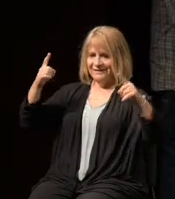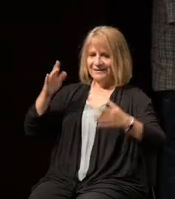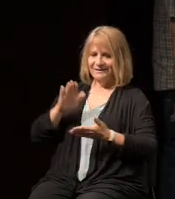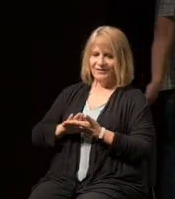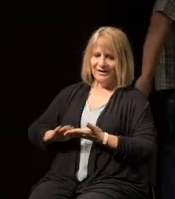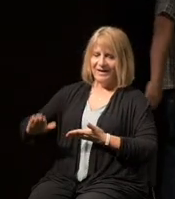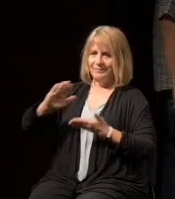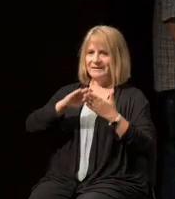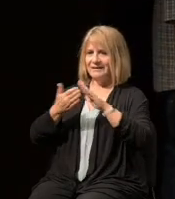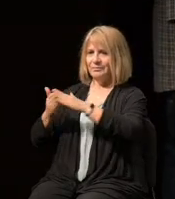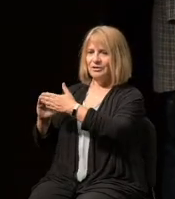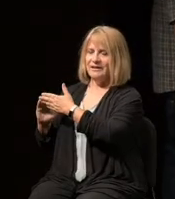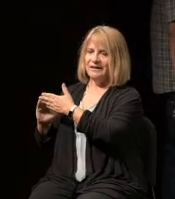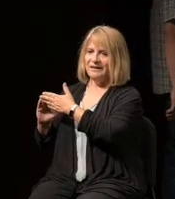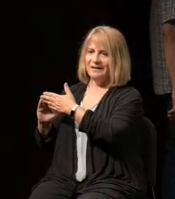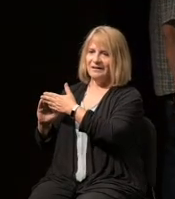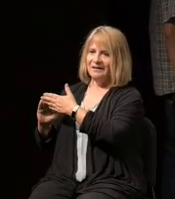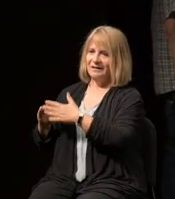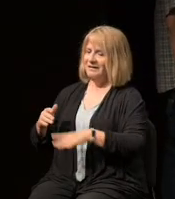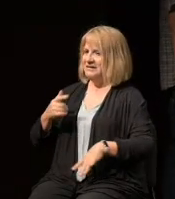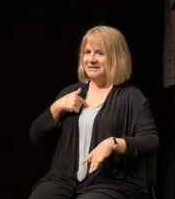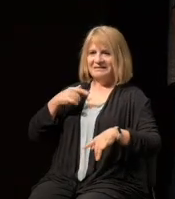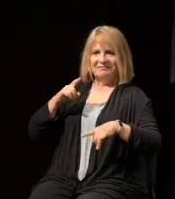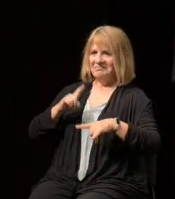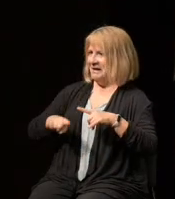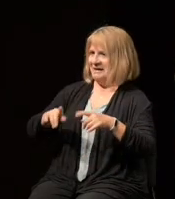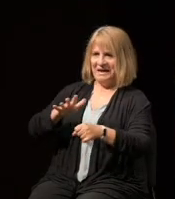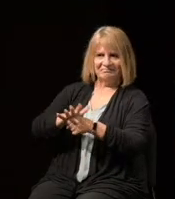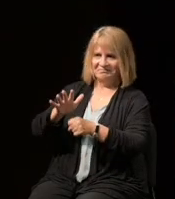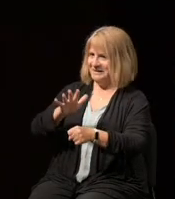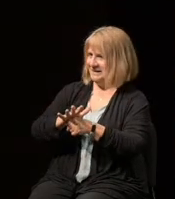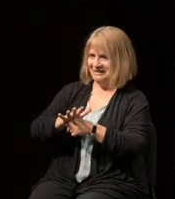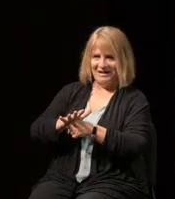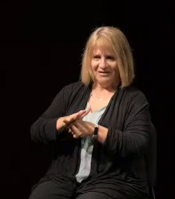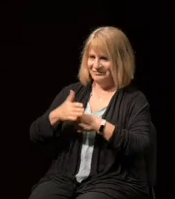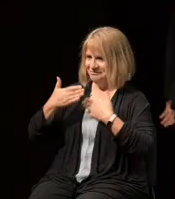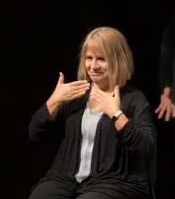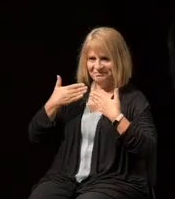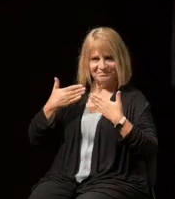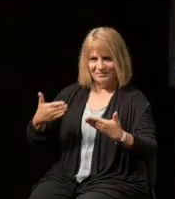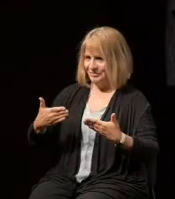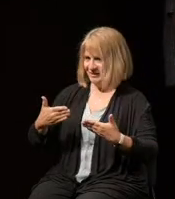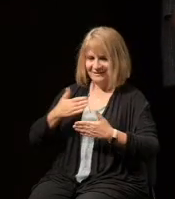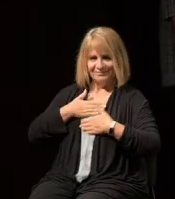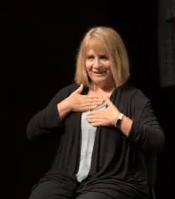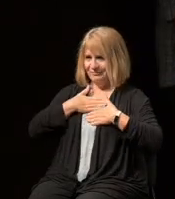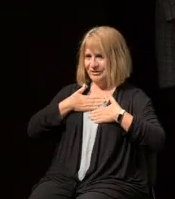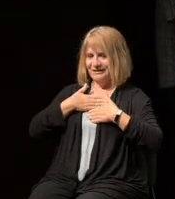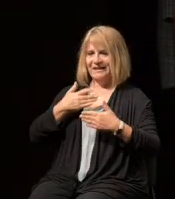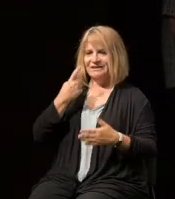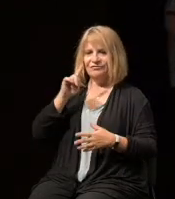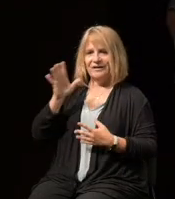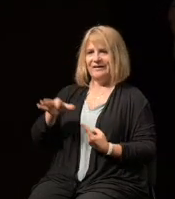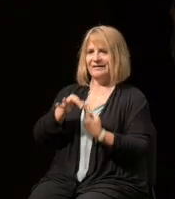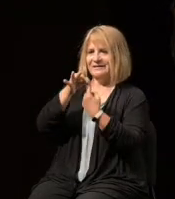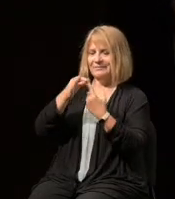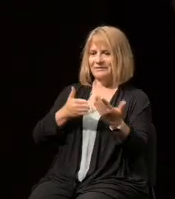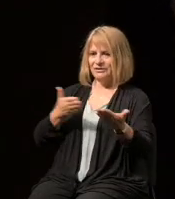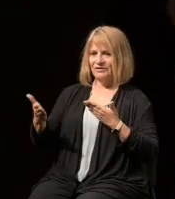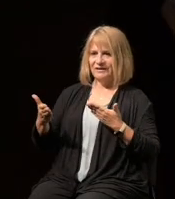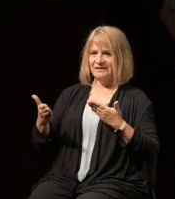community. I cannot adequately express my appreciation for their exceptional service and